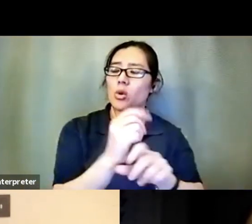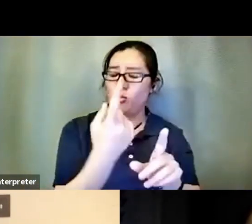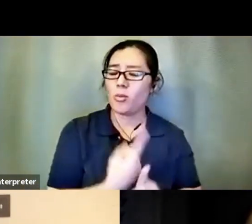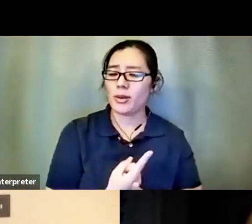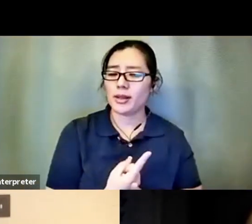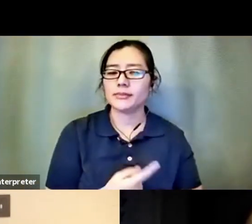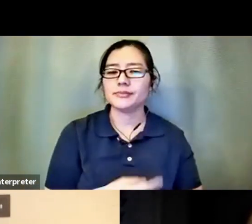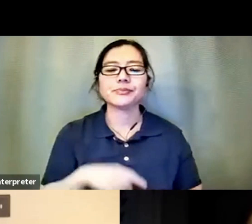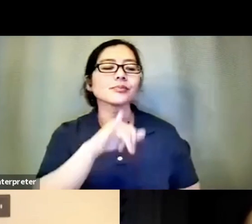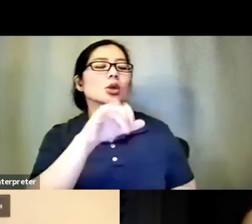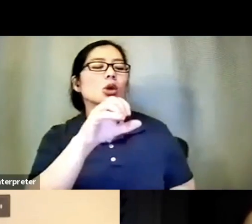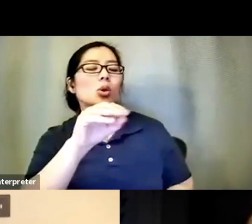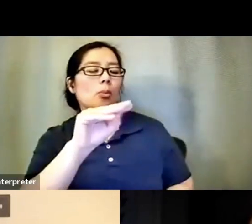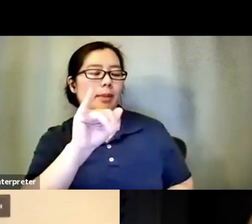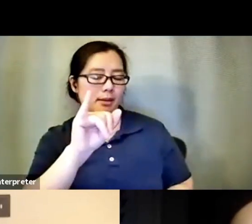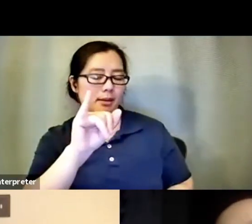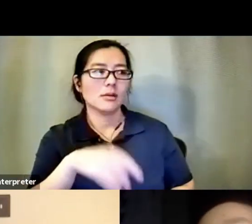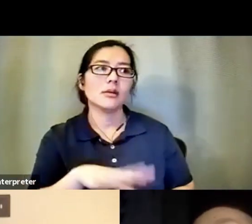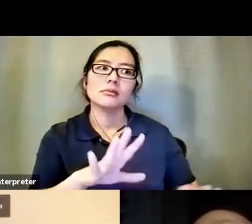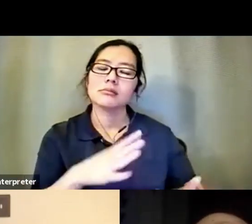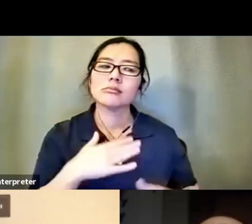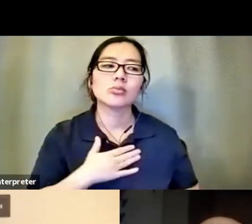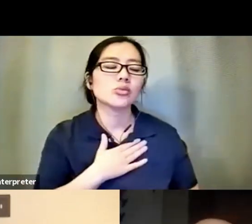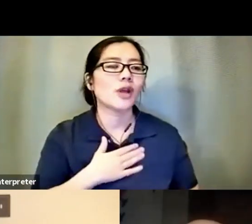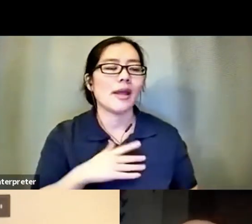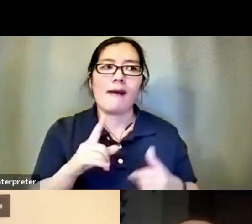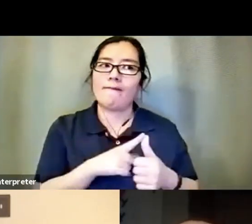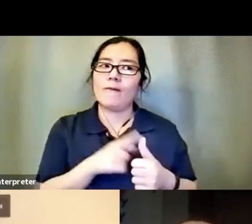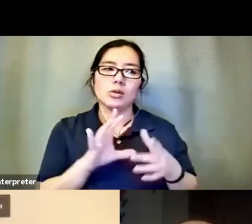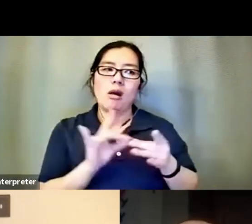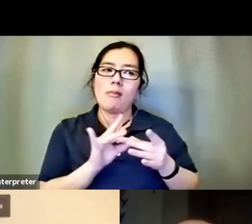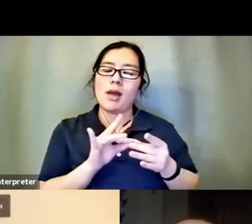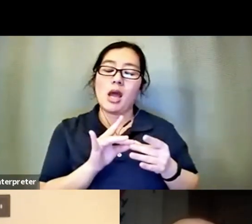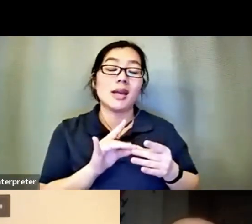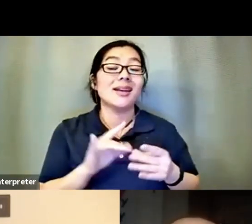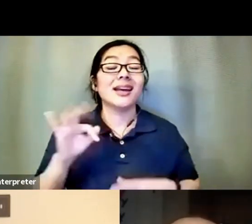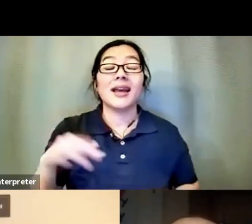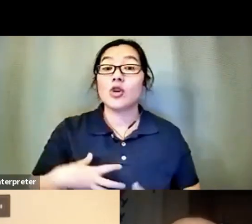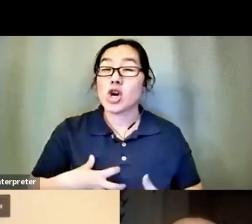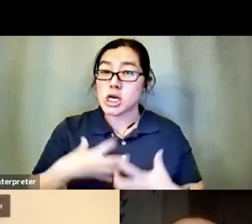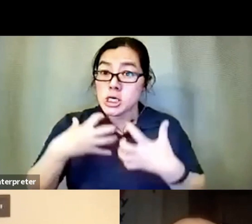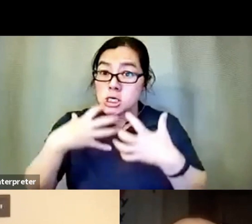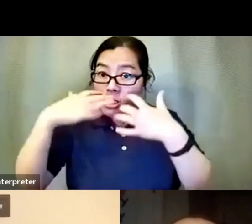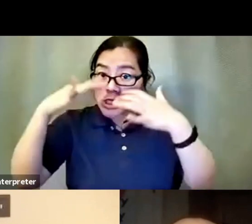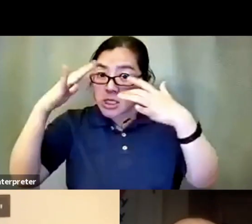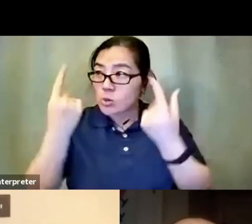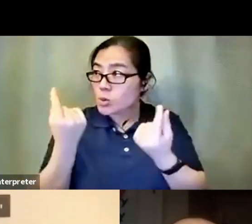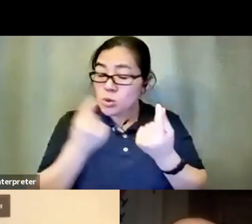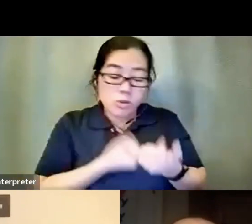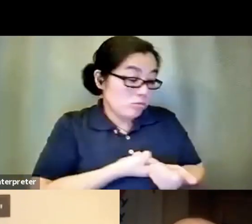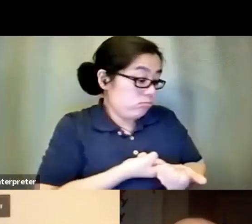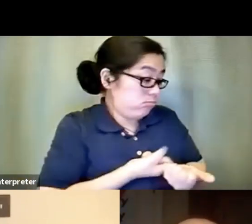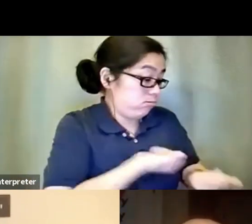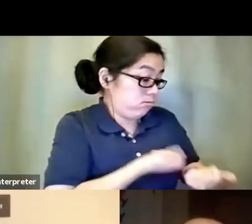really appreciate the approach that you described in the beginning, where you said, if you just want to go off, you call a friend.